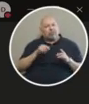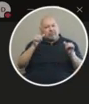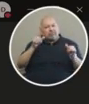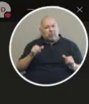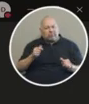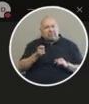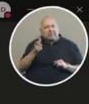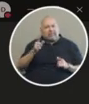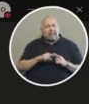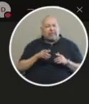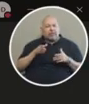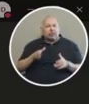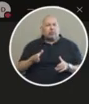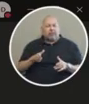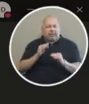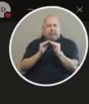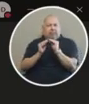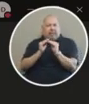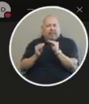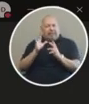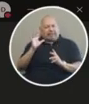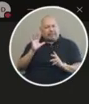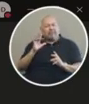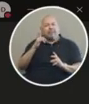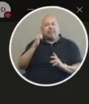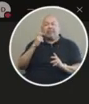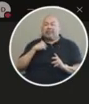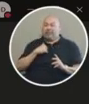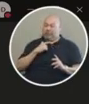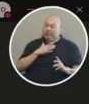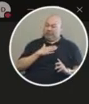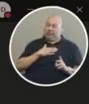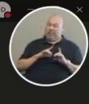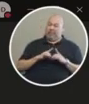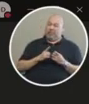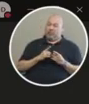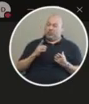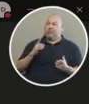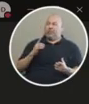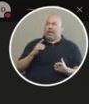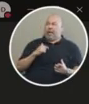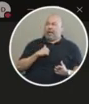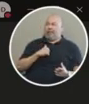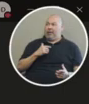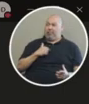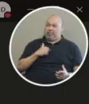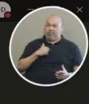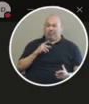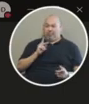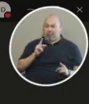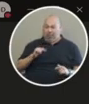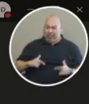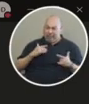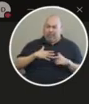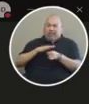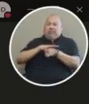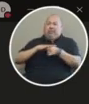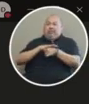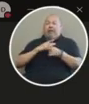deleting the street and maintenance. Particularly to my district, I've had my constituents reach out to